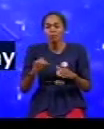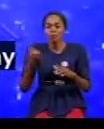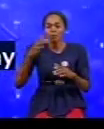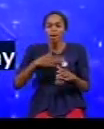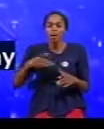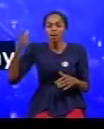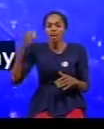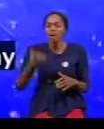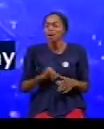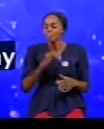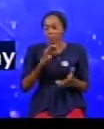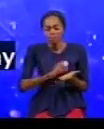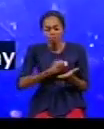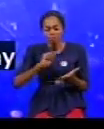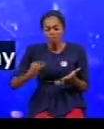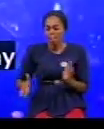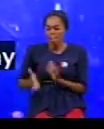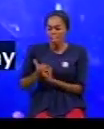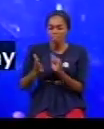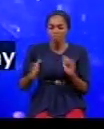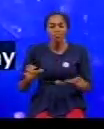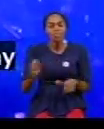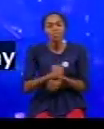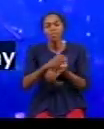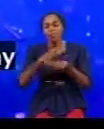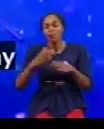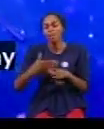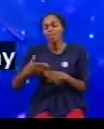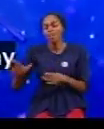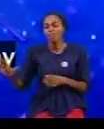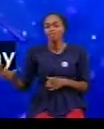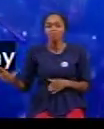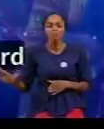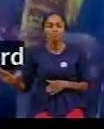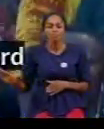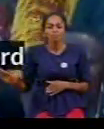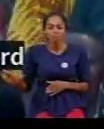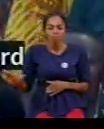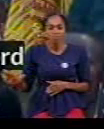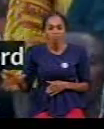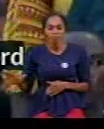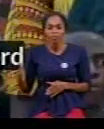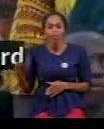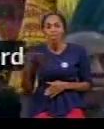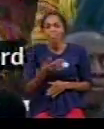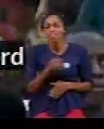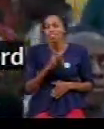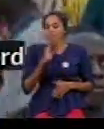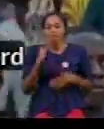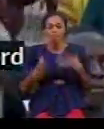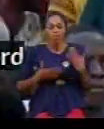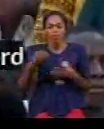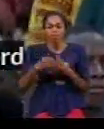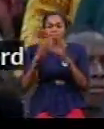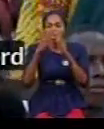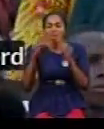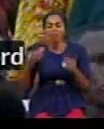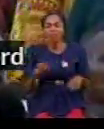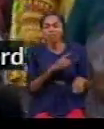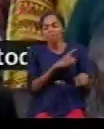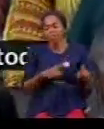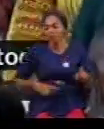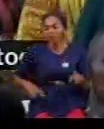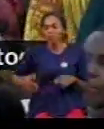my God's still rolling stones away. There's joy. There's joy in the house